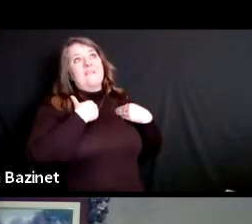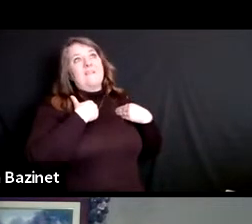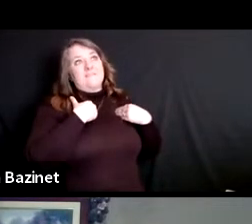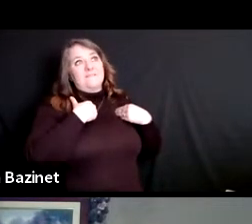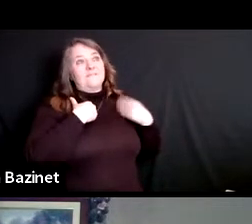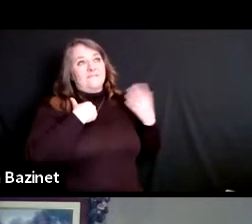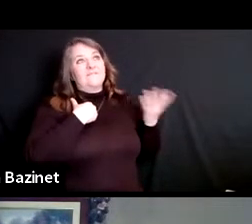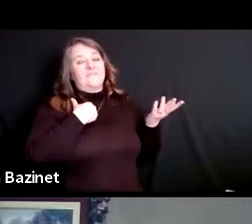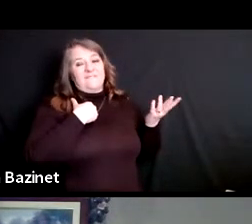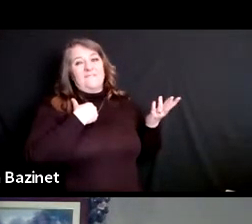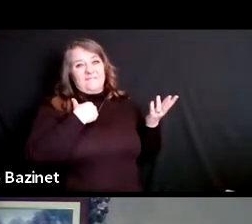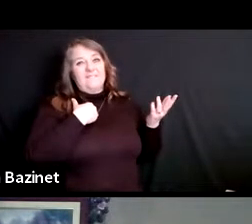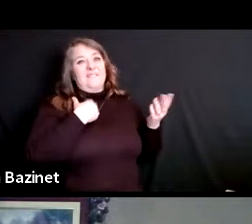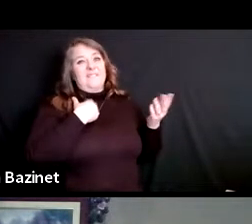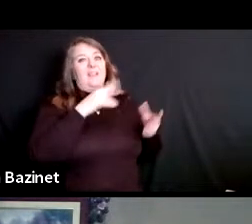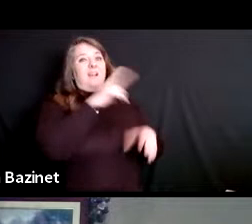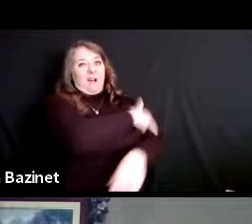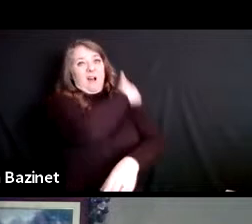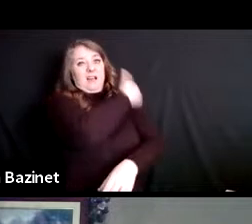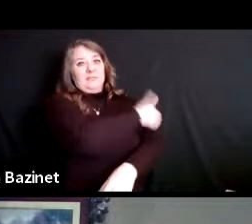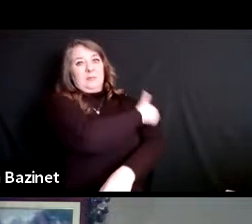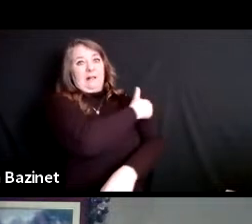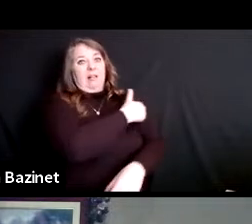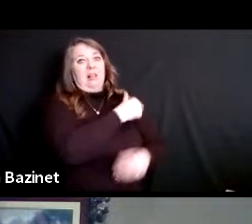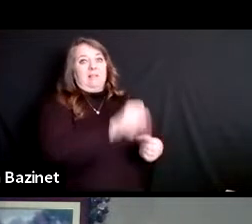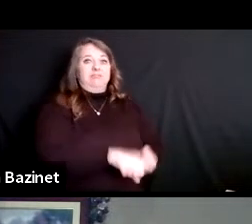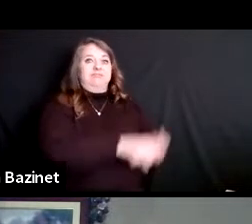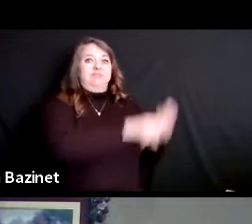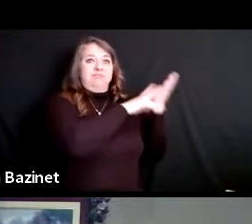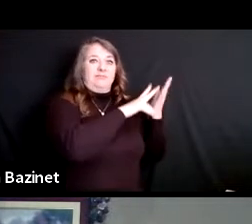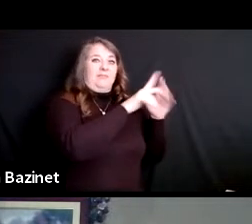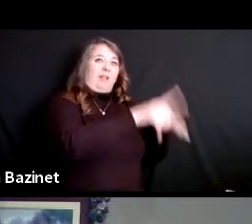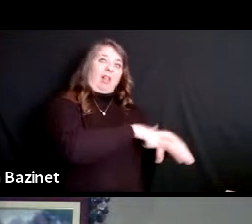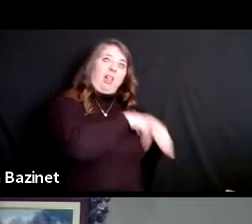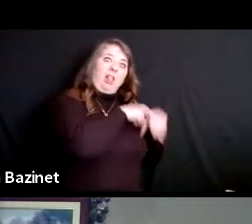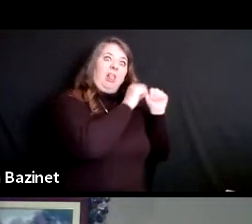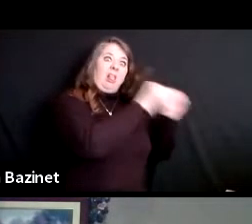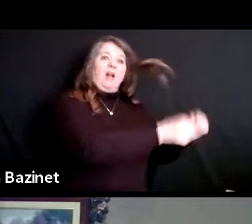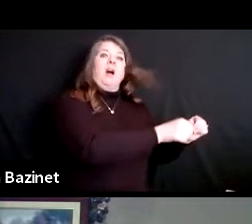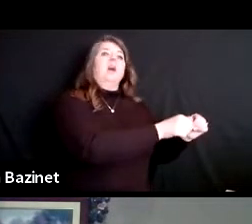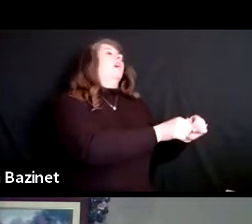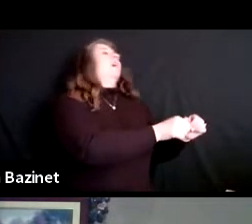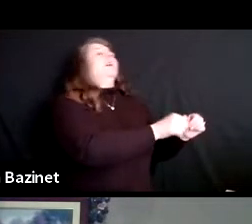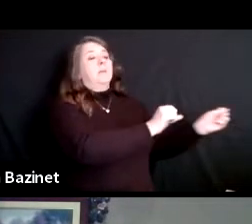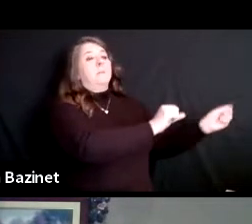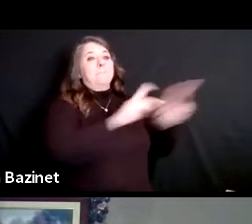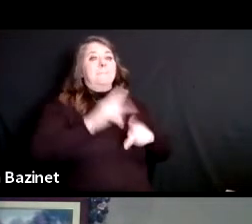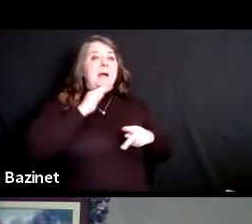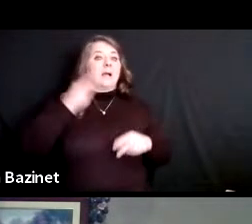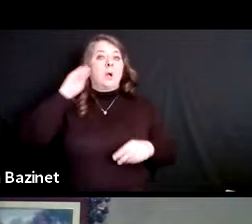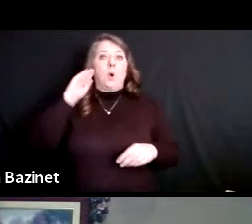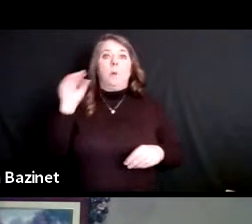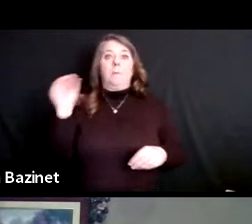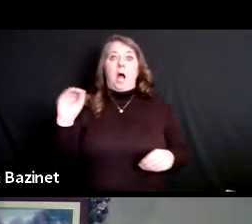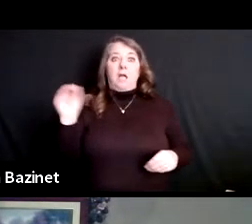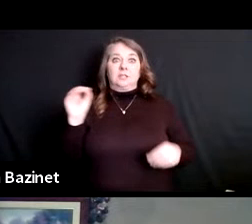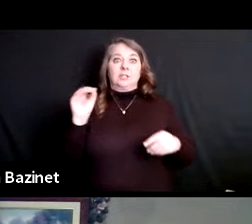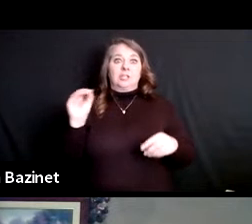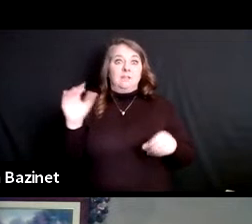had extended hospital stays, come home but to be on oxygen full time, or they're